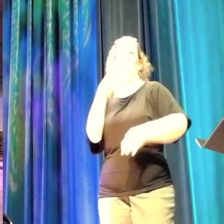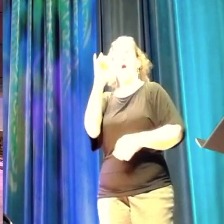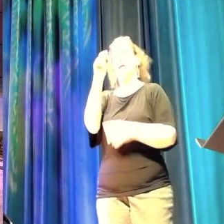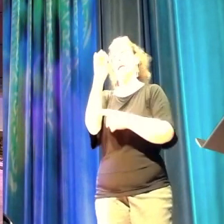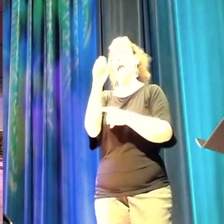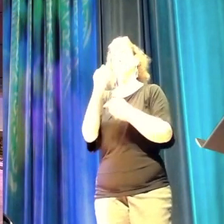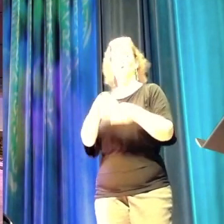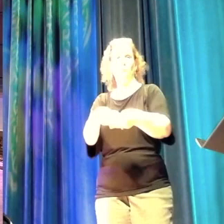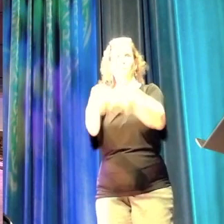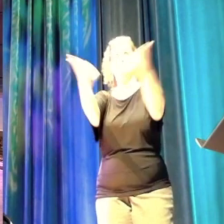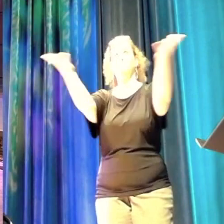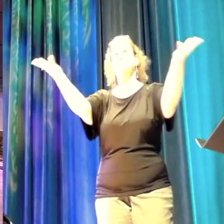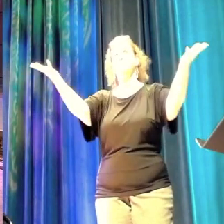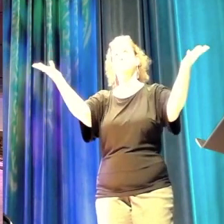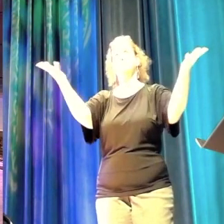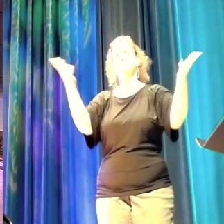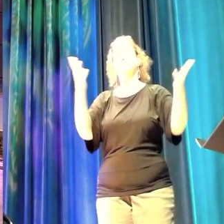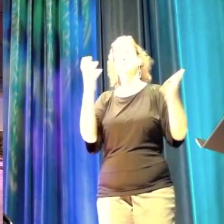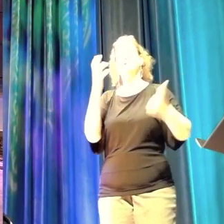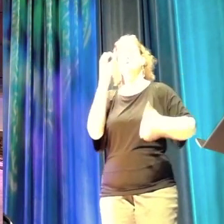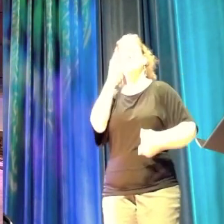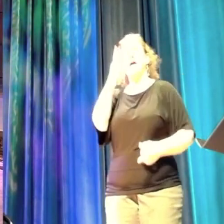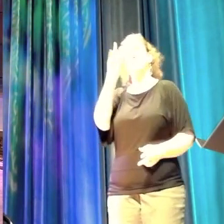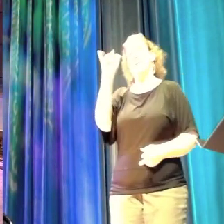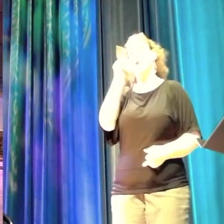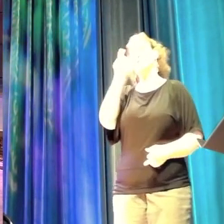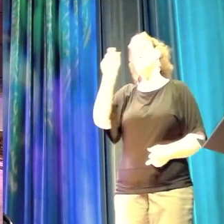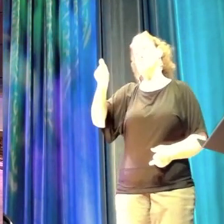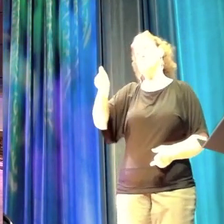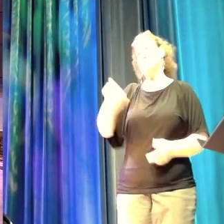distributed to consumers in need.